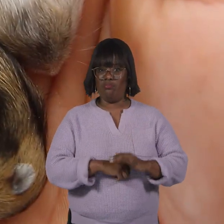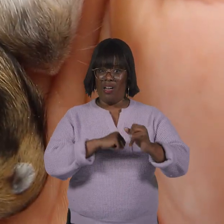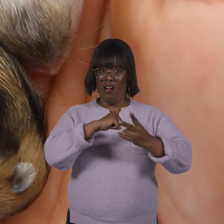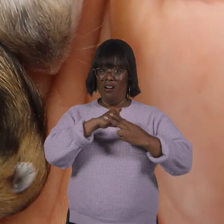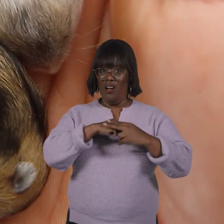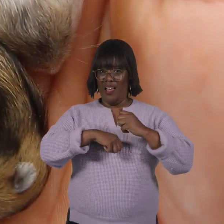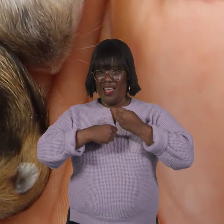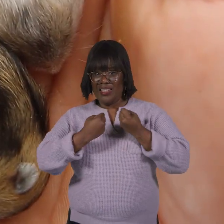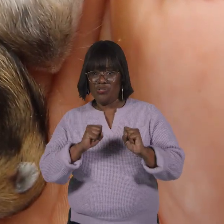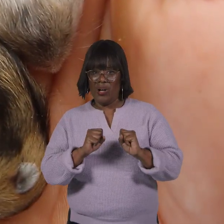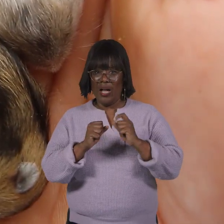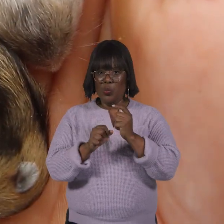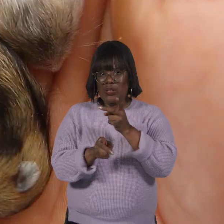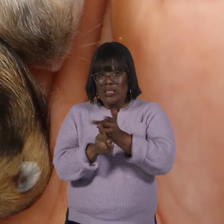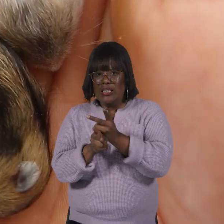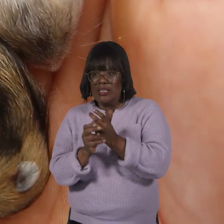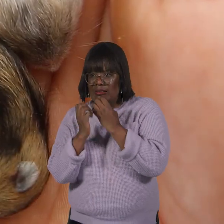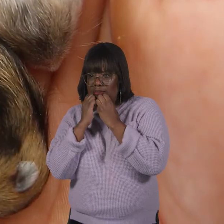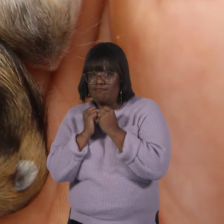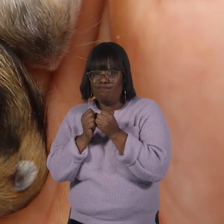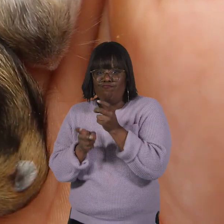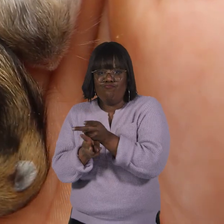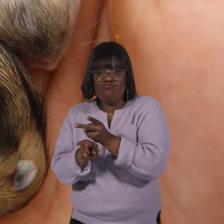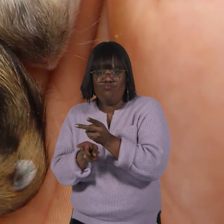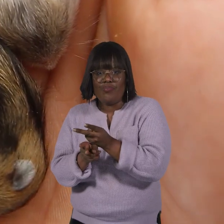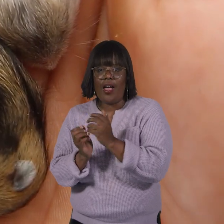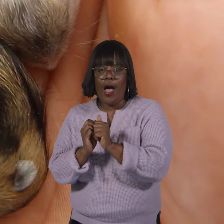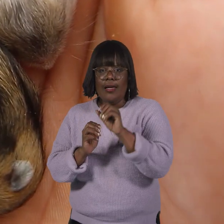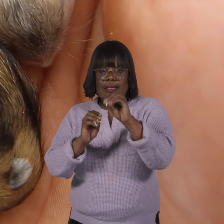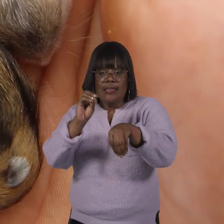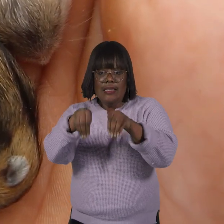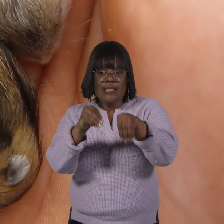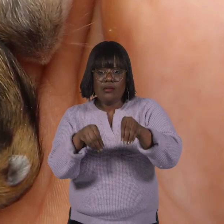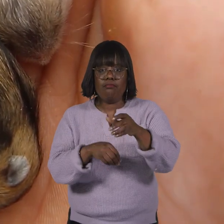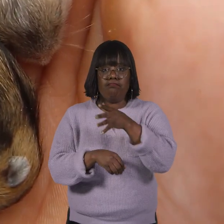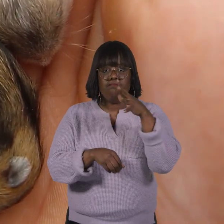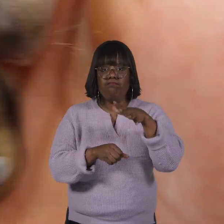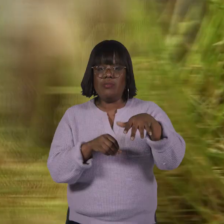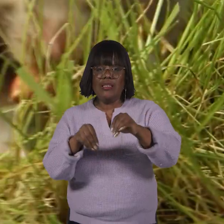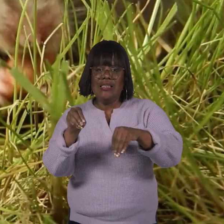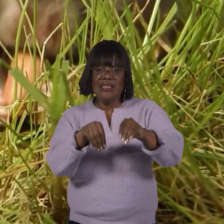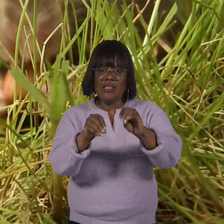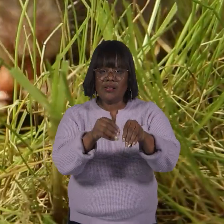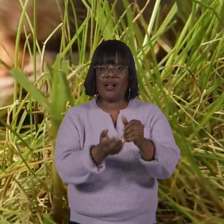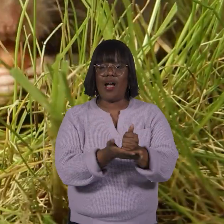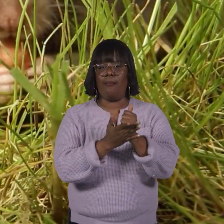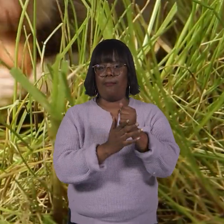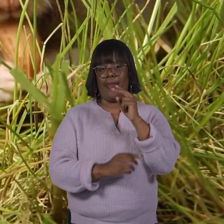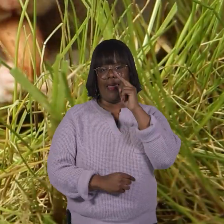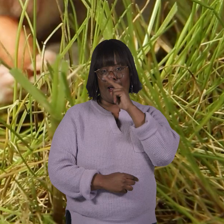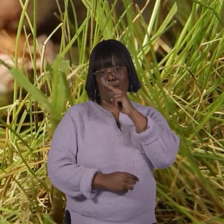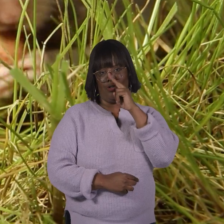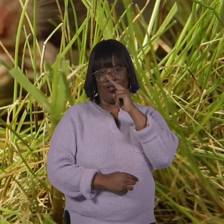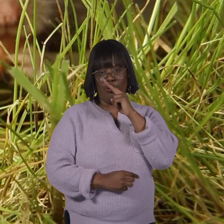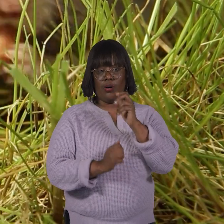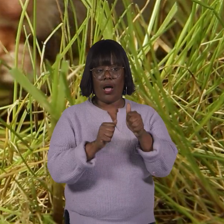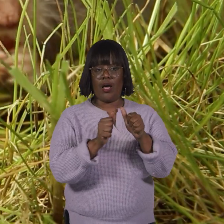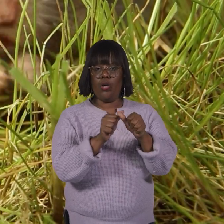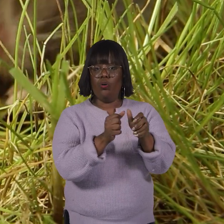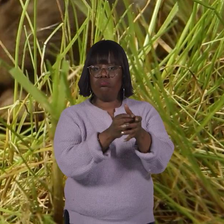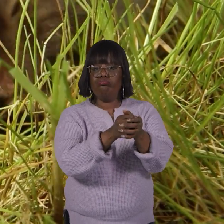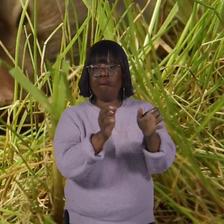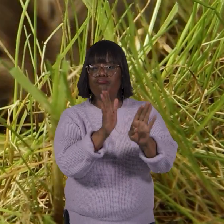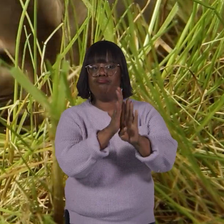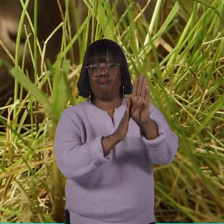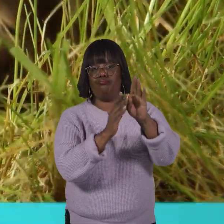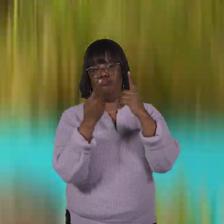efforts such as creating protected areas and implementing sustainable farming practices can help ensure that hamsters continue to